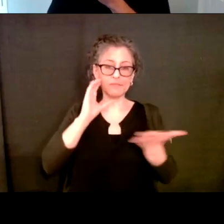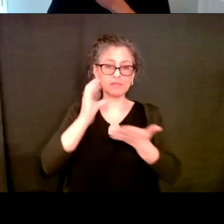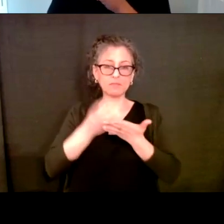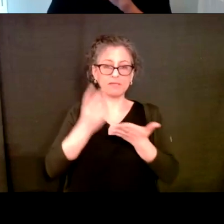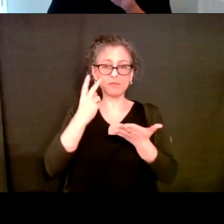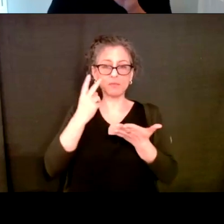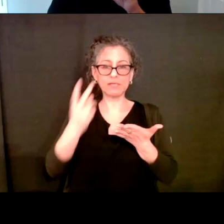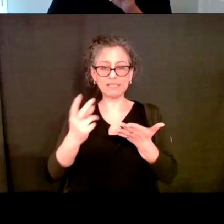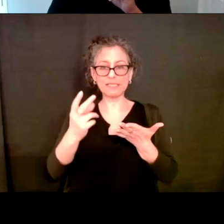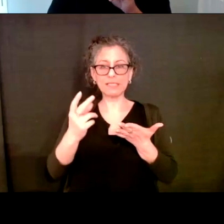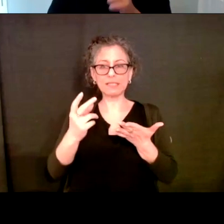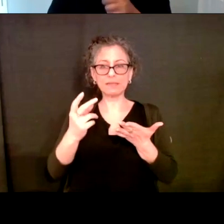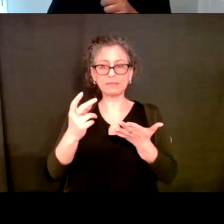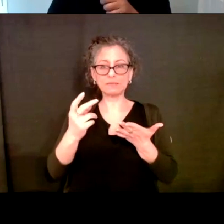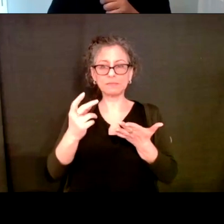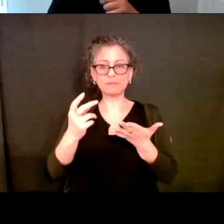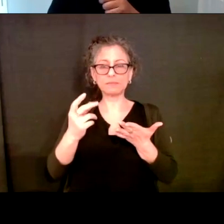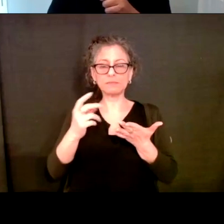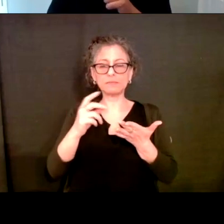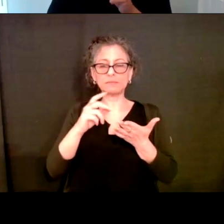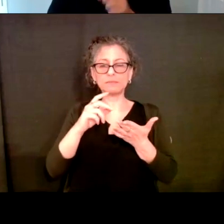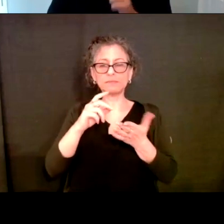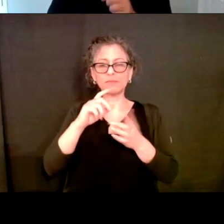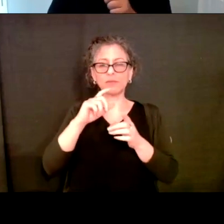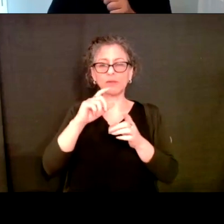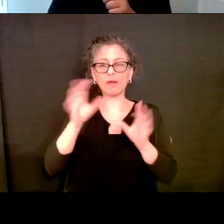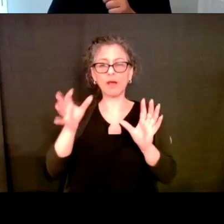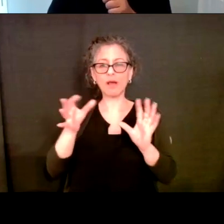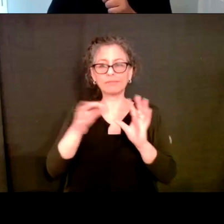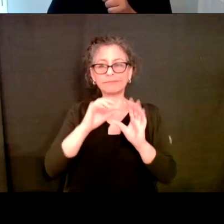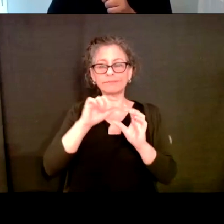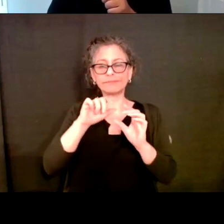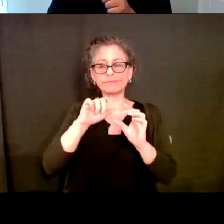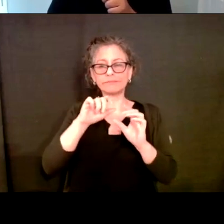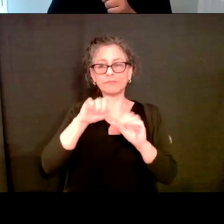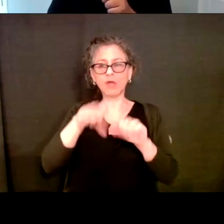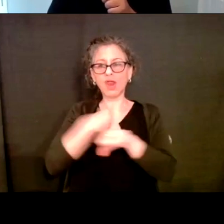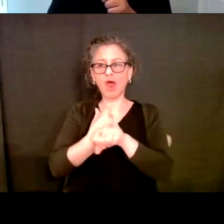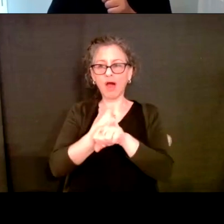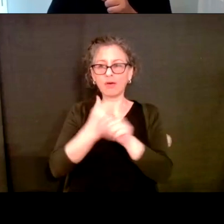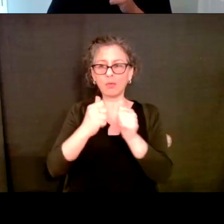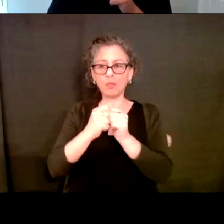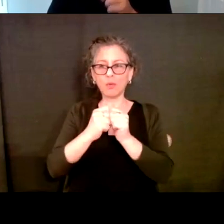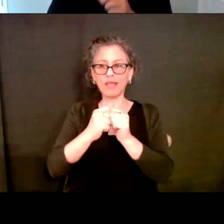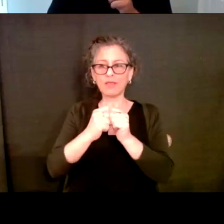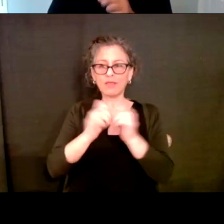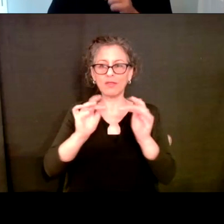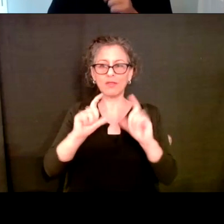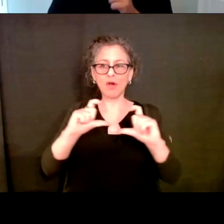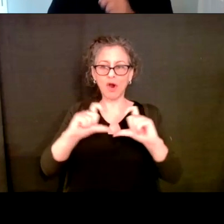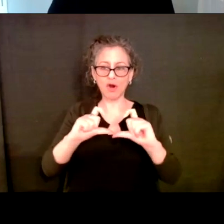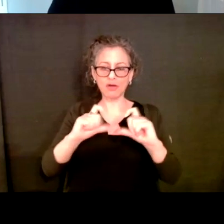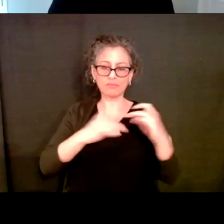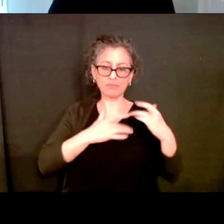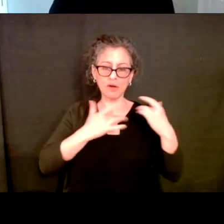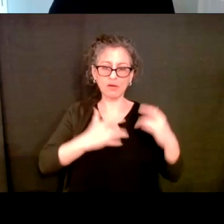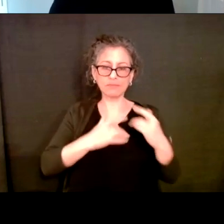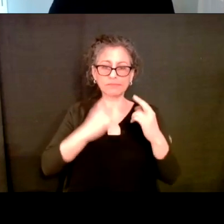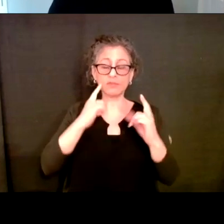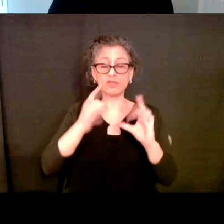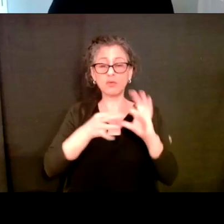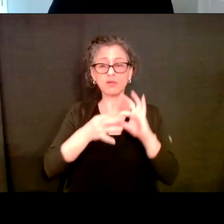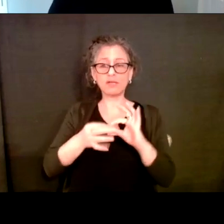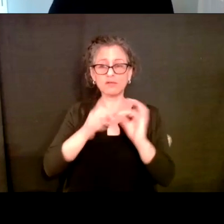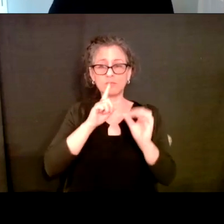see a safety lock with a heart on it. And so relationships, again, are critical to